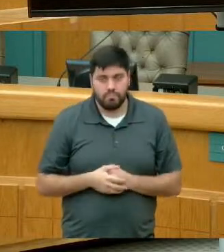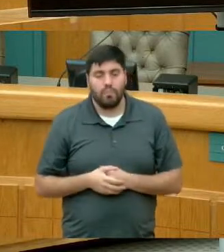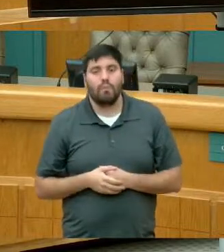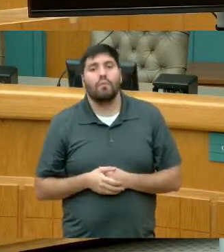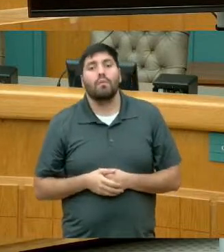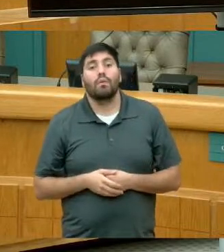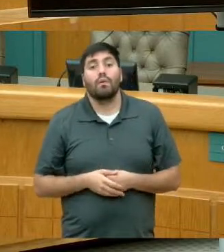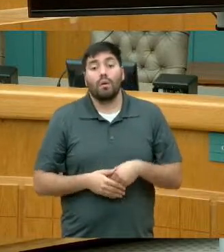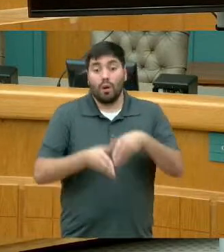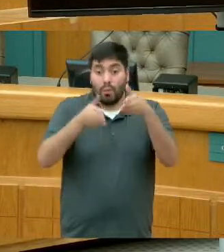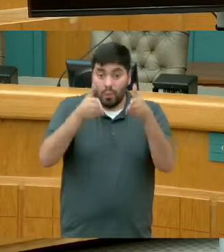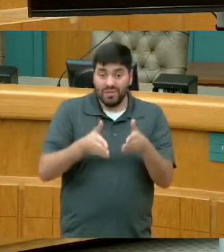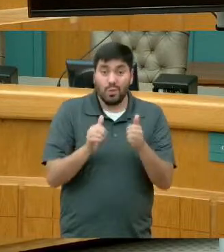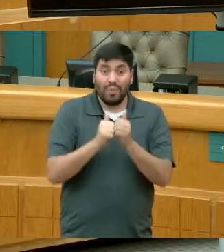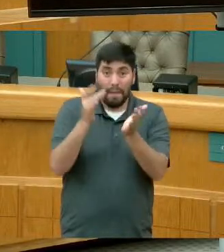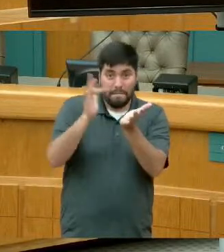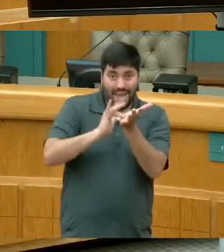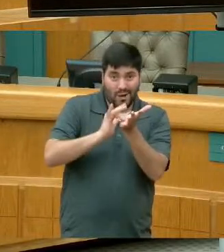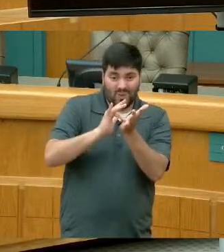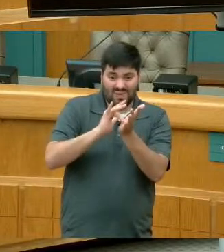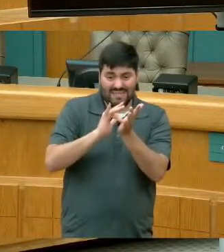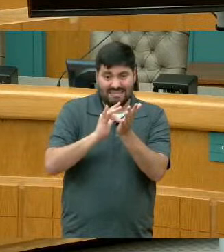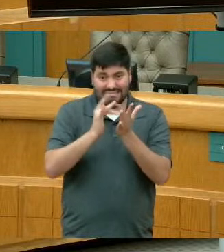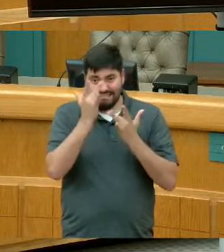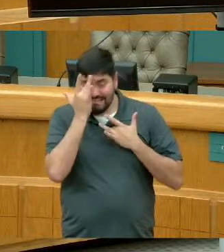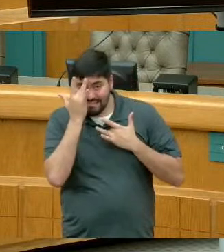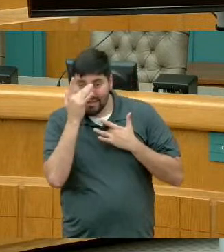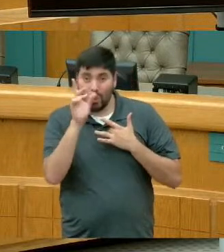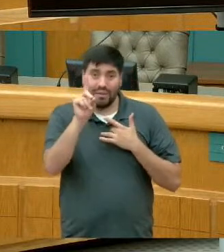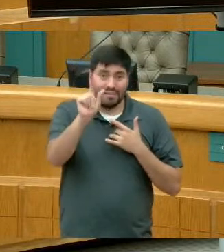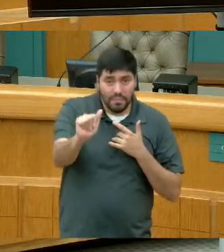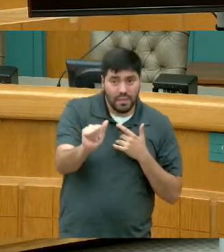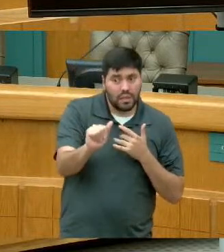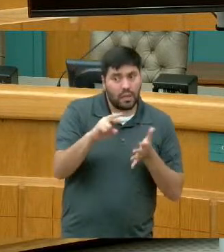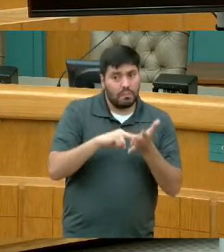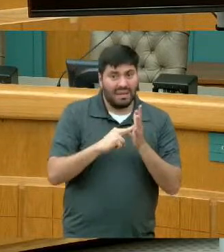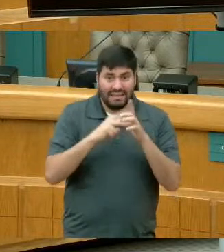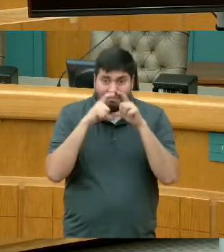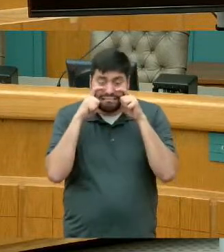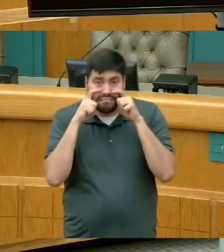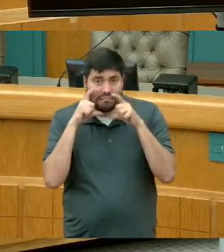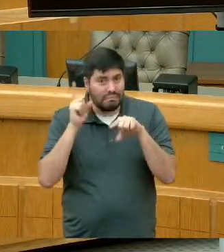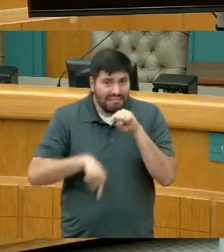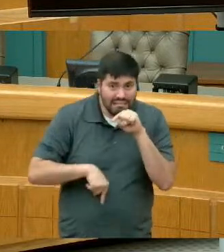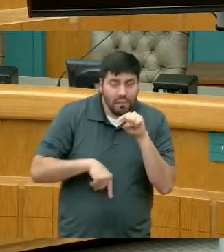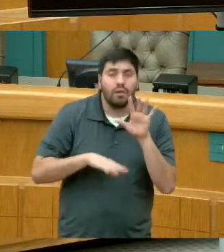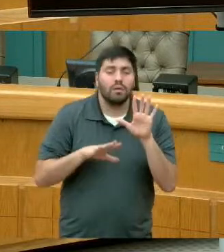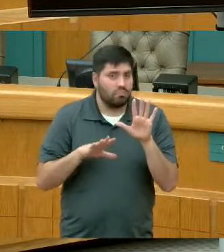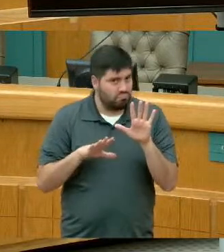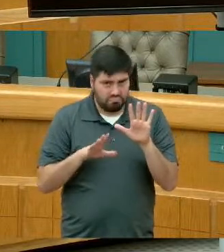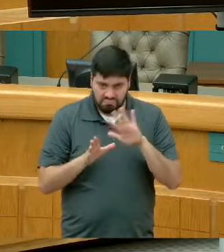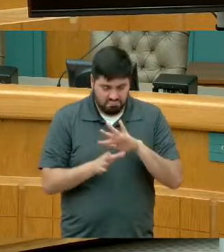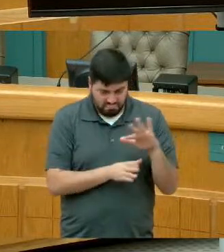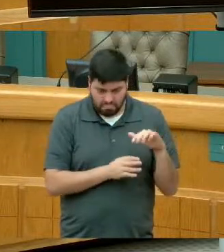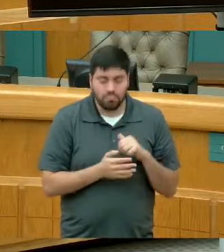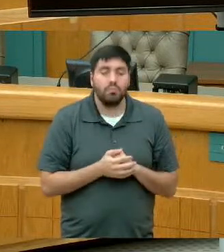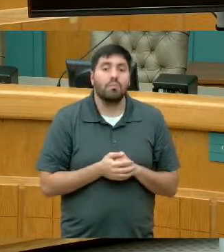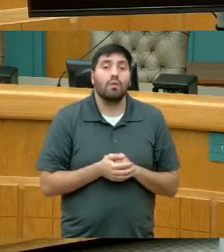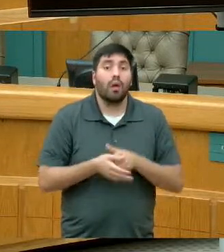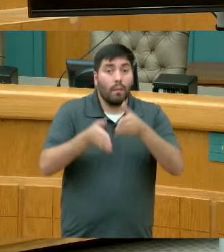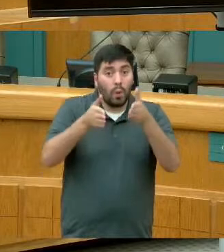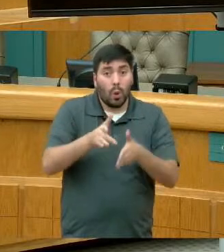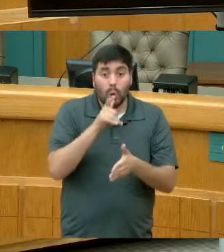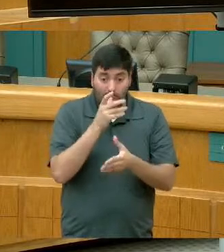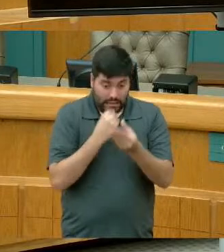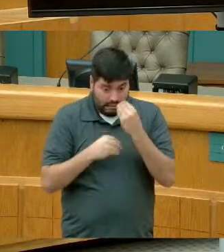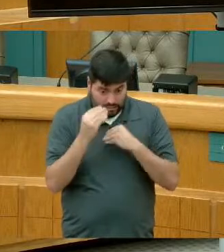mask. Any person with a medical condition or disability that prevents wearing a face covering. A person